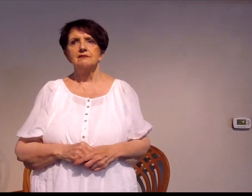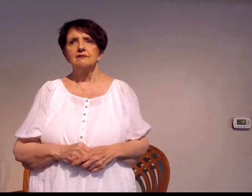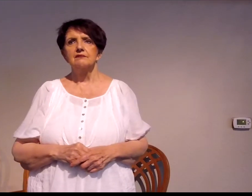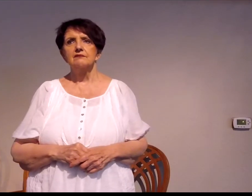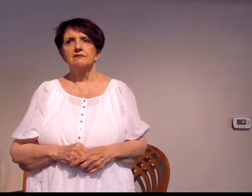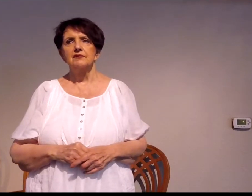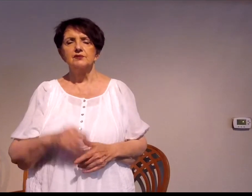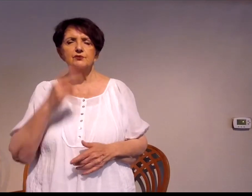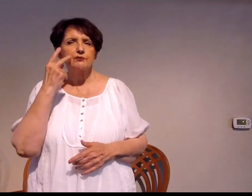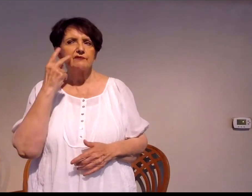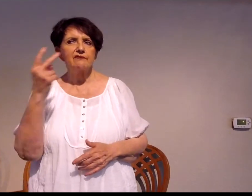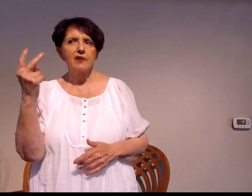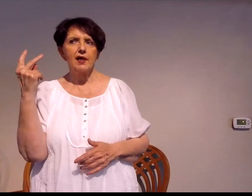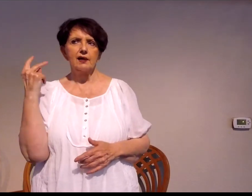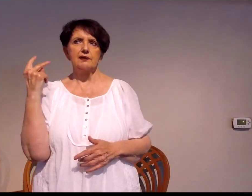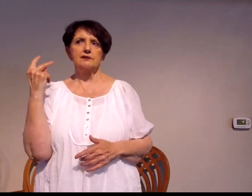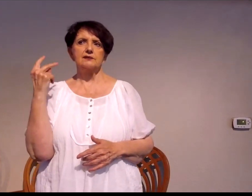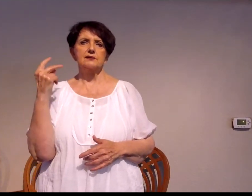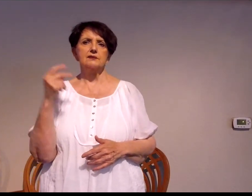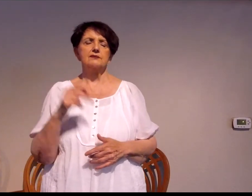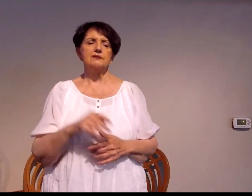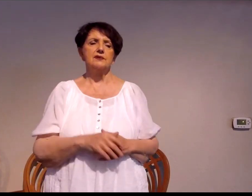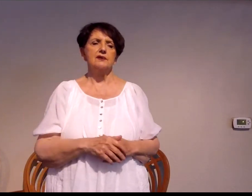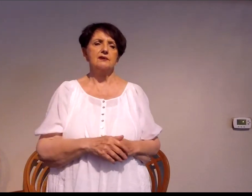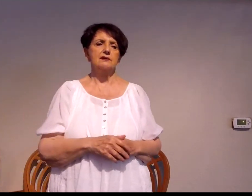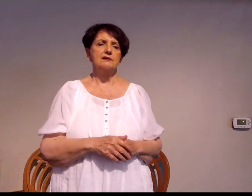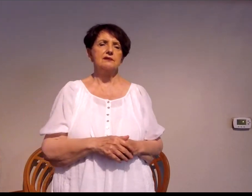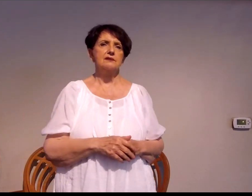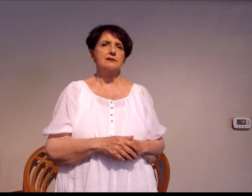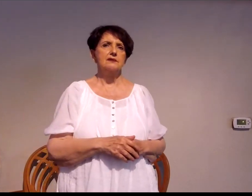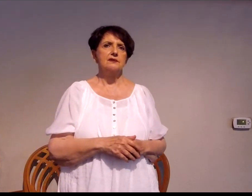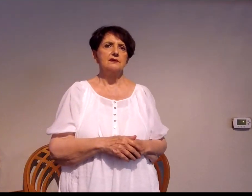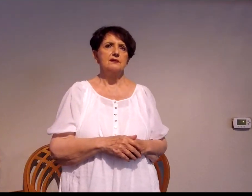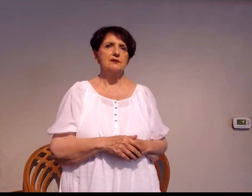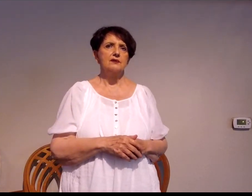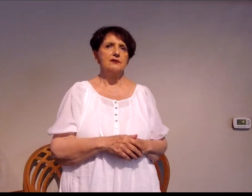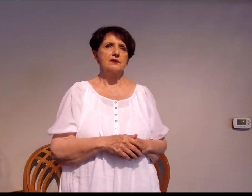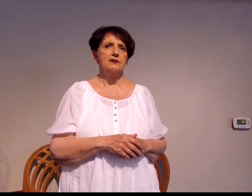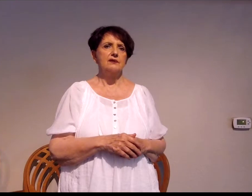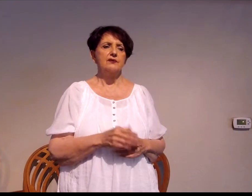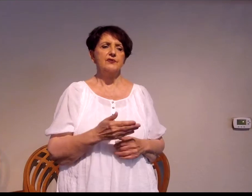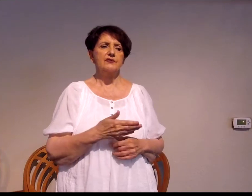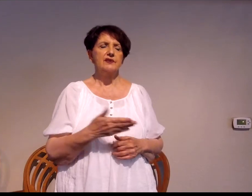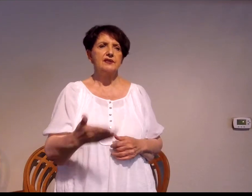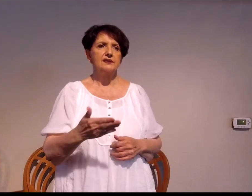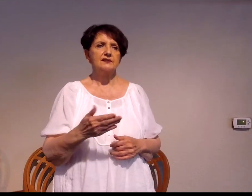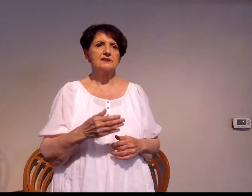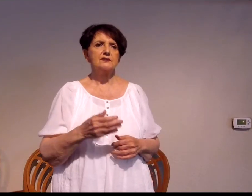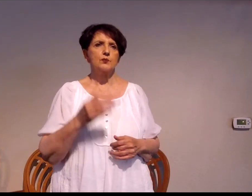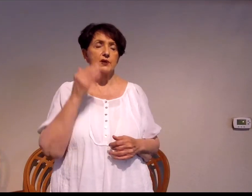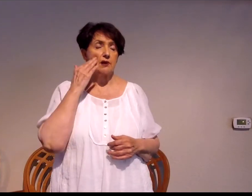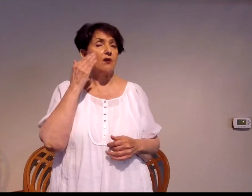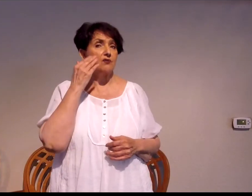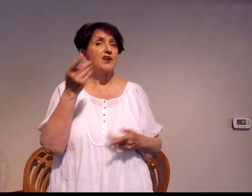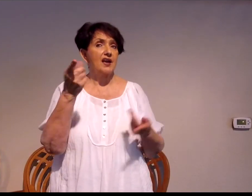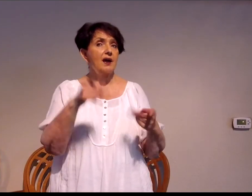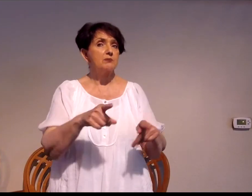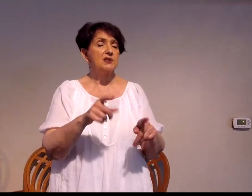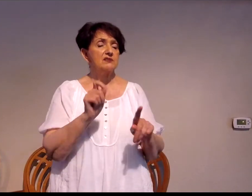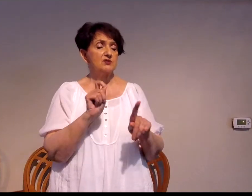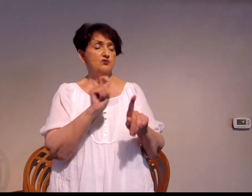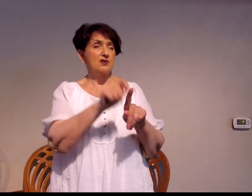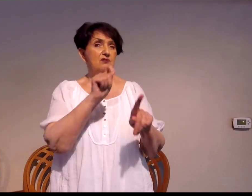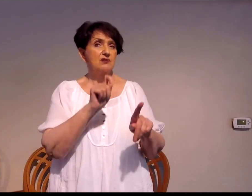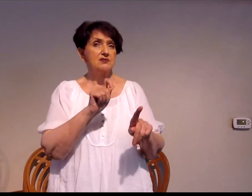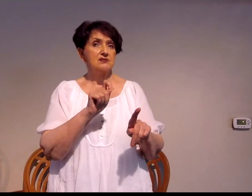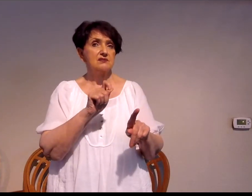To reflect, to absolutely reflect on the things, and we know because they happen, they come up, that trigger us,